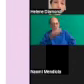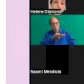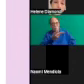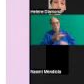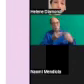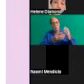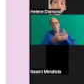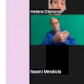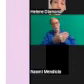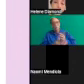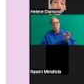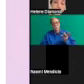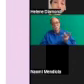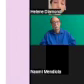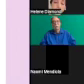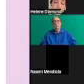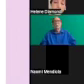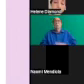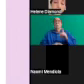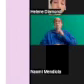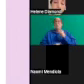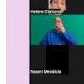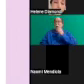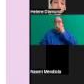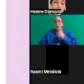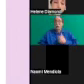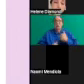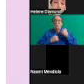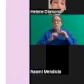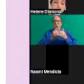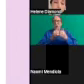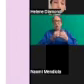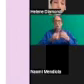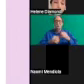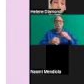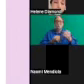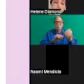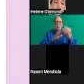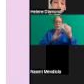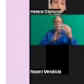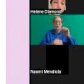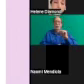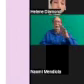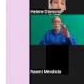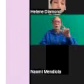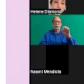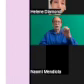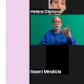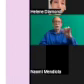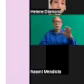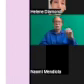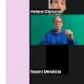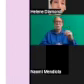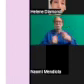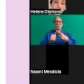life day-to-day living, how do we combat ableism? Well, I like this first one on the left upper corner. Respect people